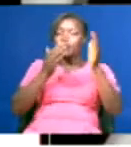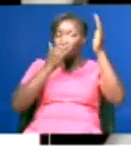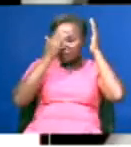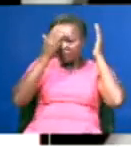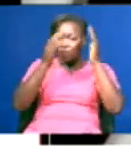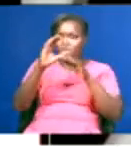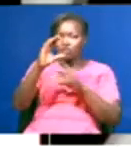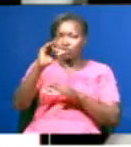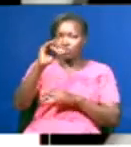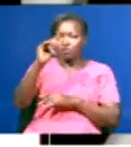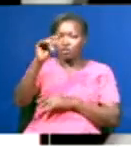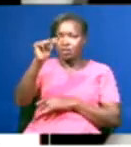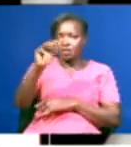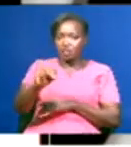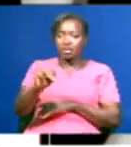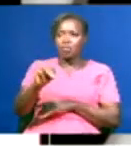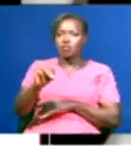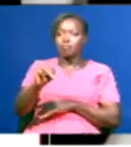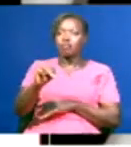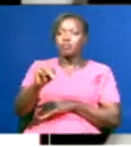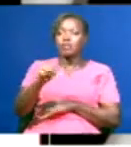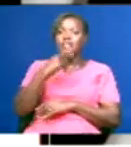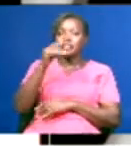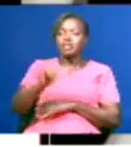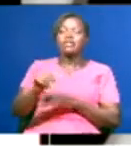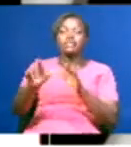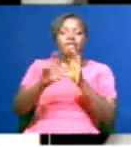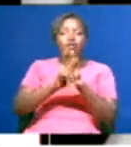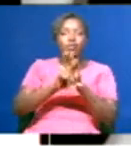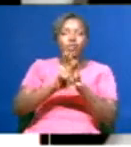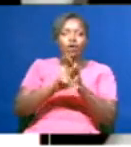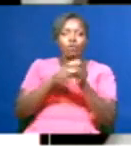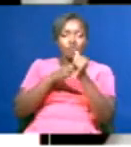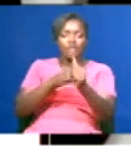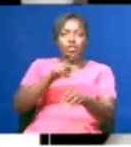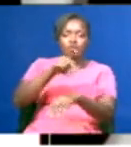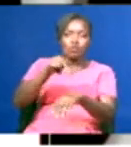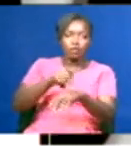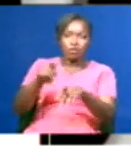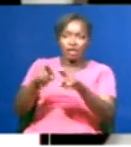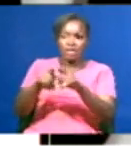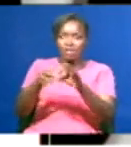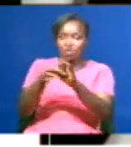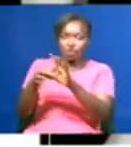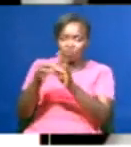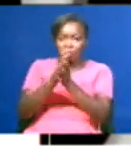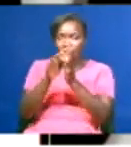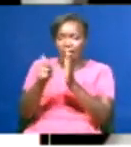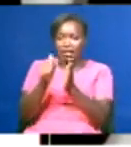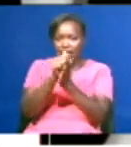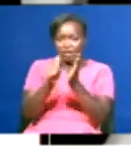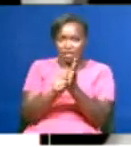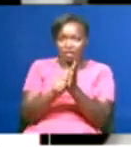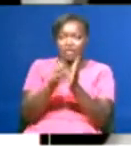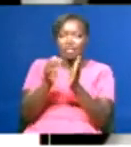Christ is Answer Ministries CITAM, said the law will be his guiding principle as he collaborates with other agencies in